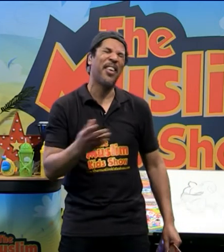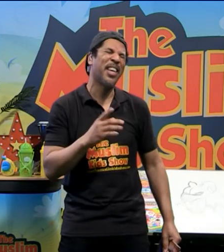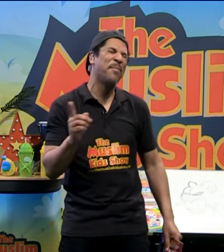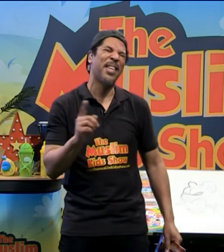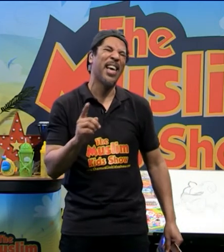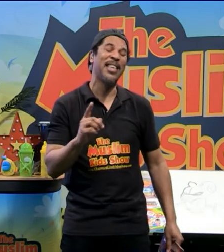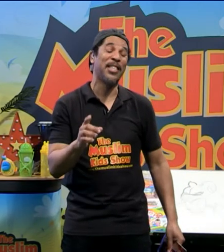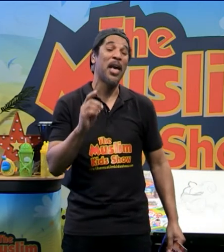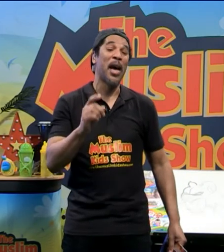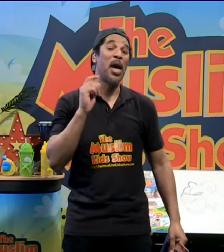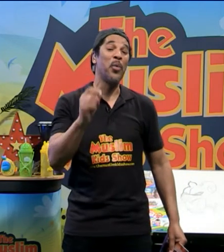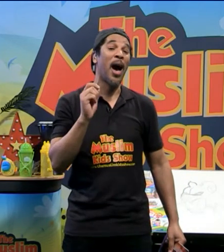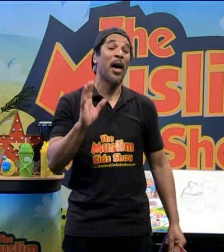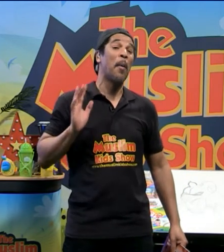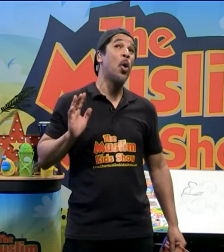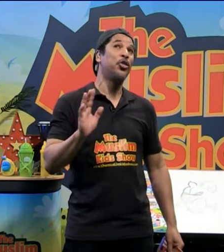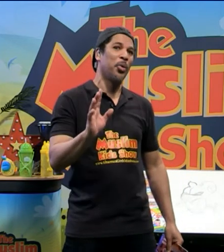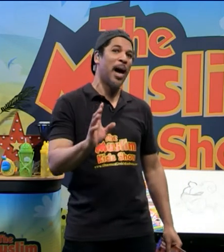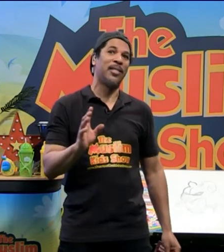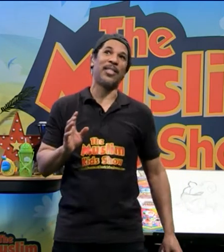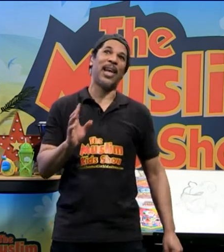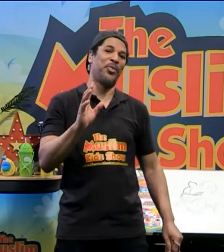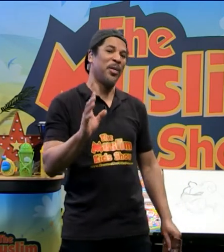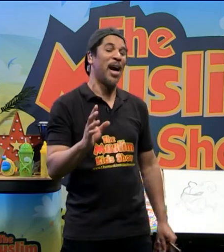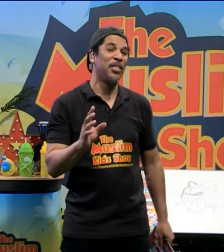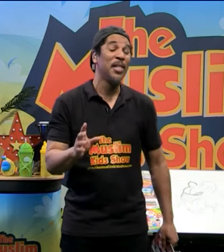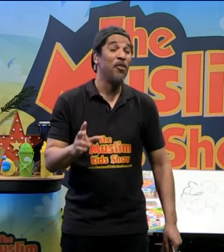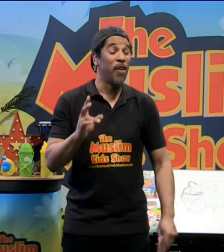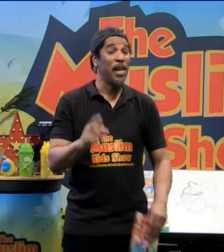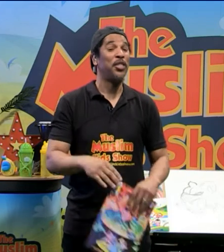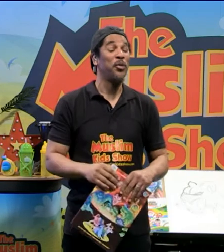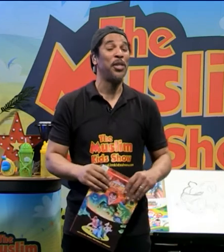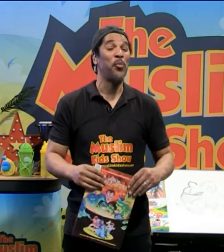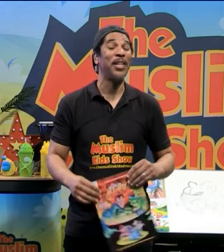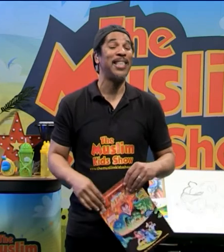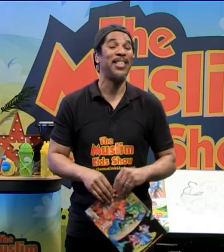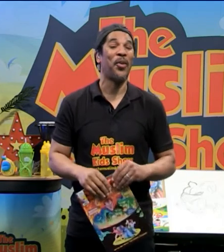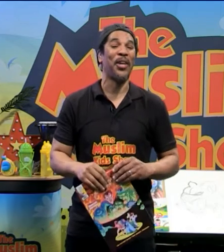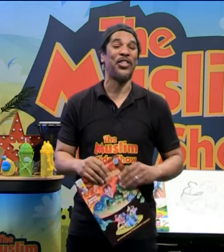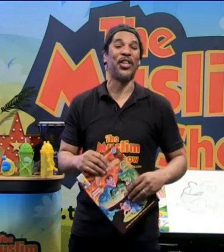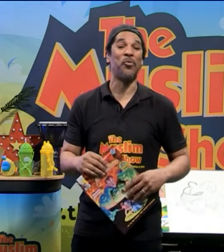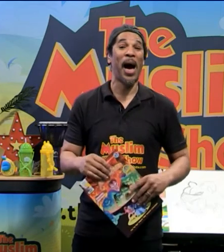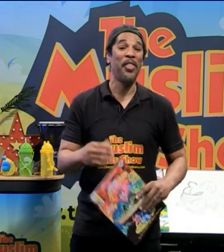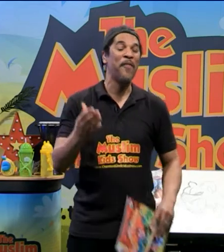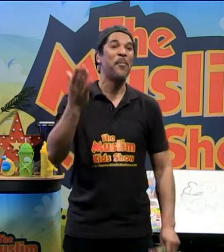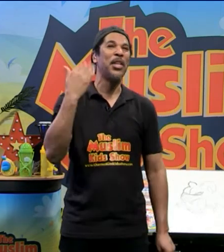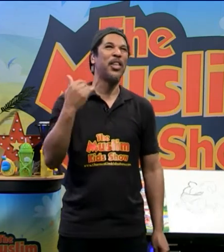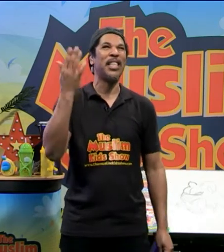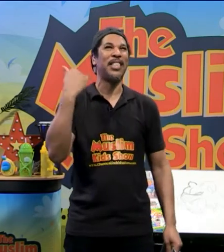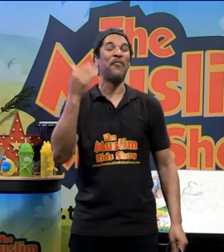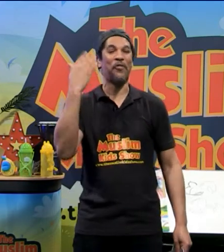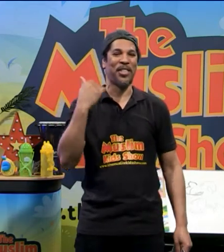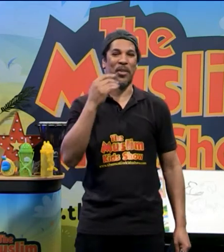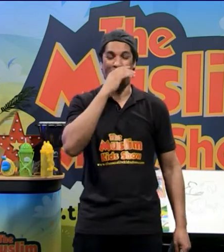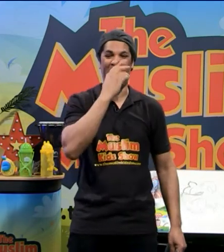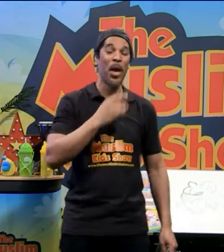It's never going to be that easy. And we are going to push you guys and challenge you guys. Right, so what is the question? While the information is